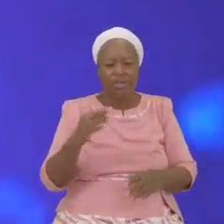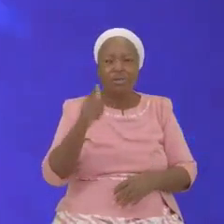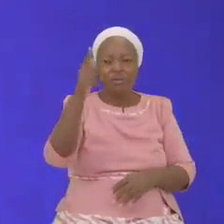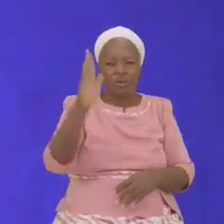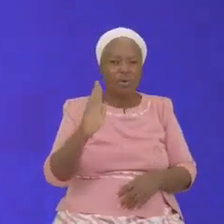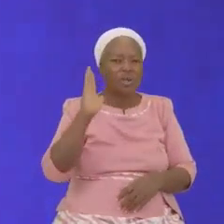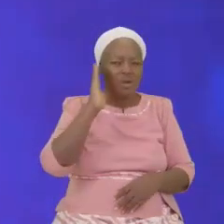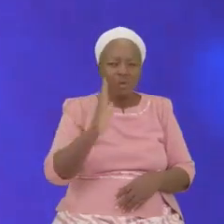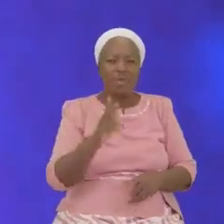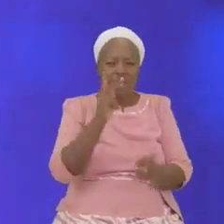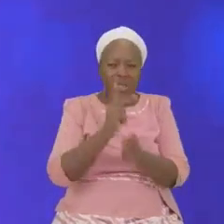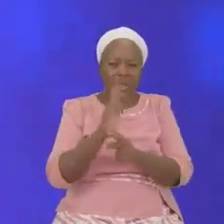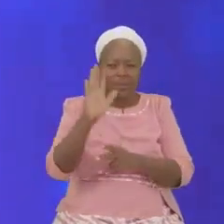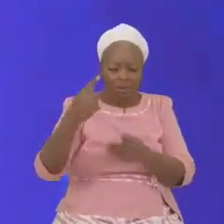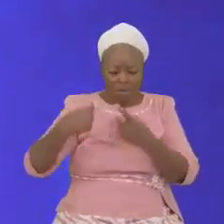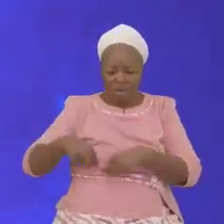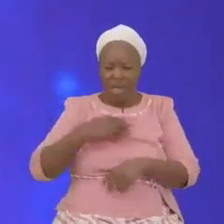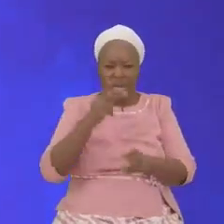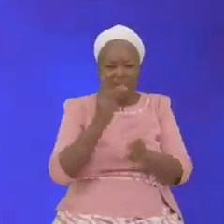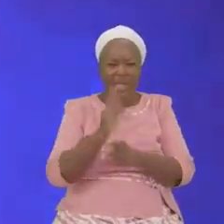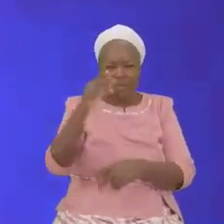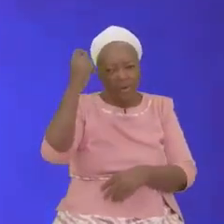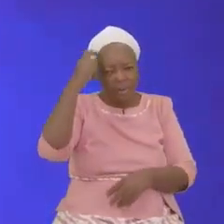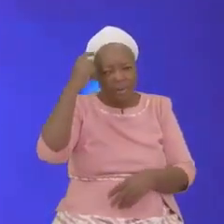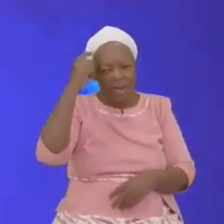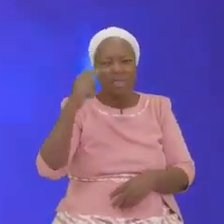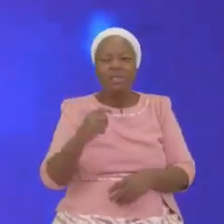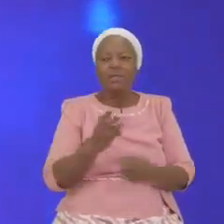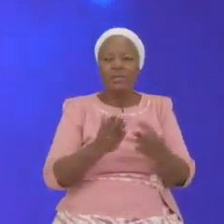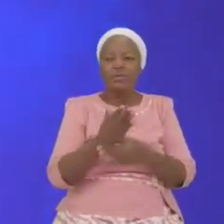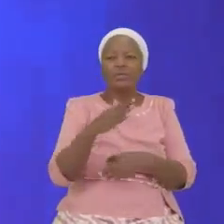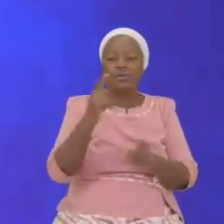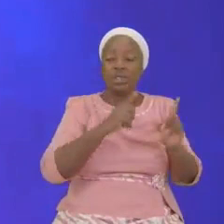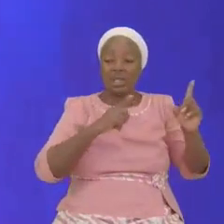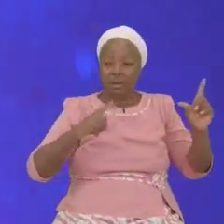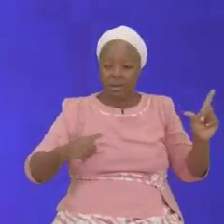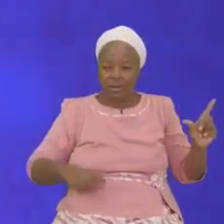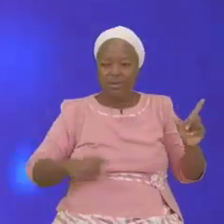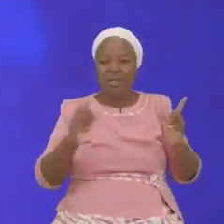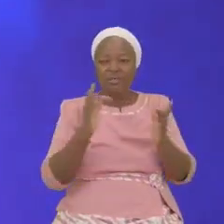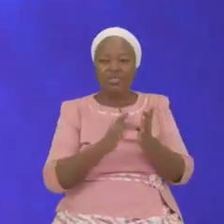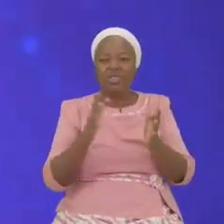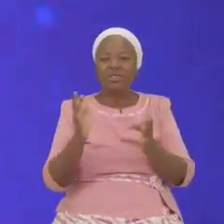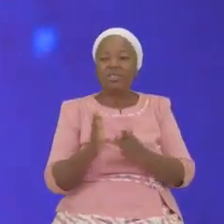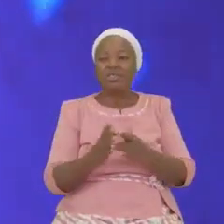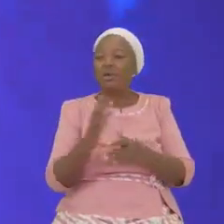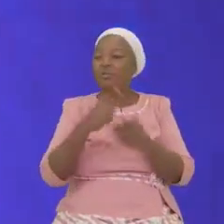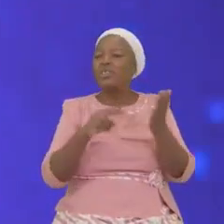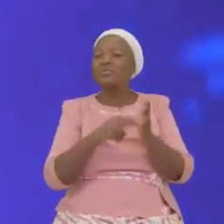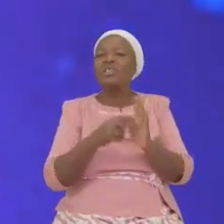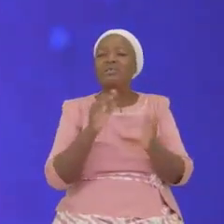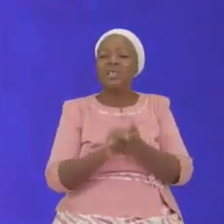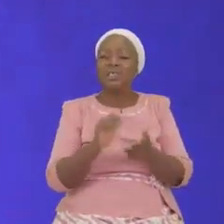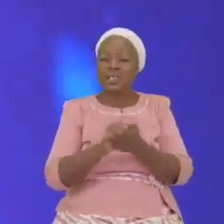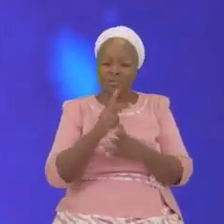God will keep your heart and keep your mind through the Lord Jesus. What does that mean? Will keep